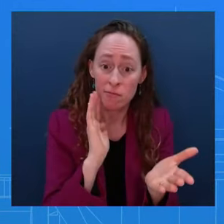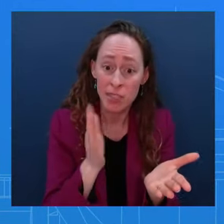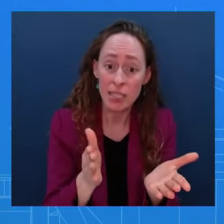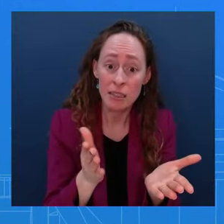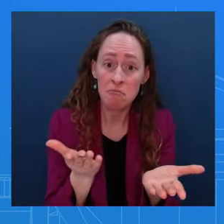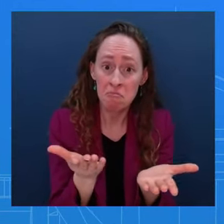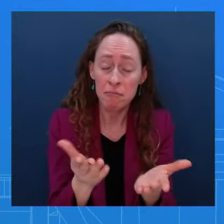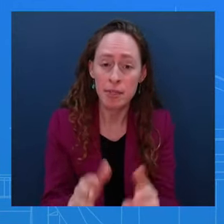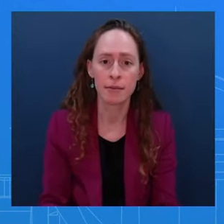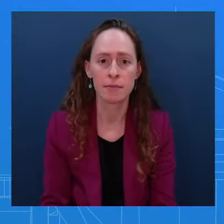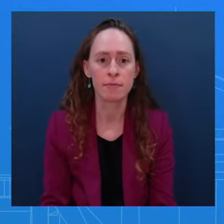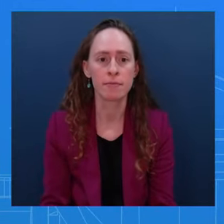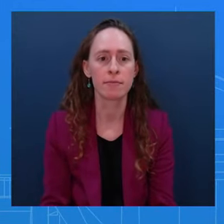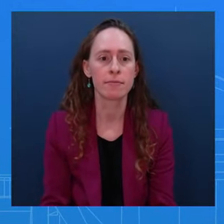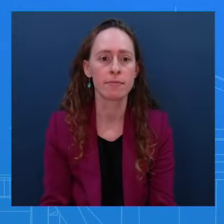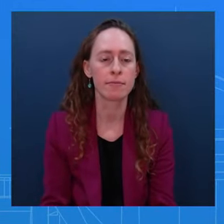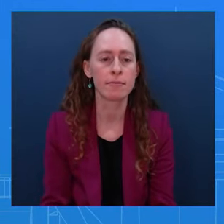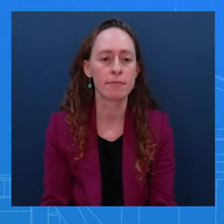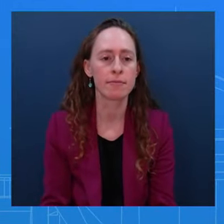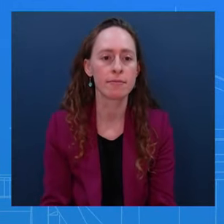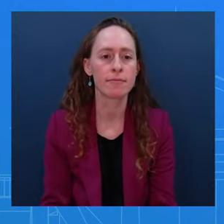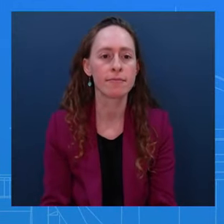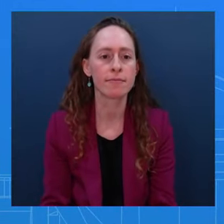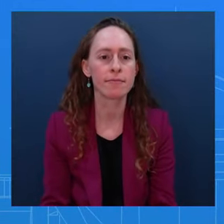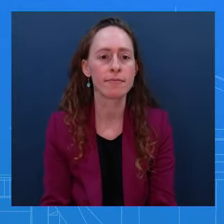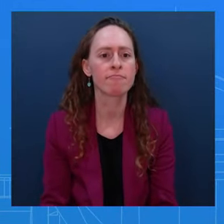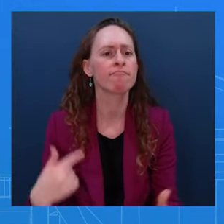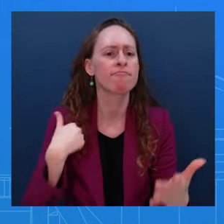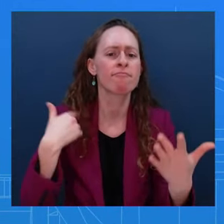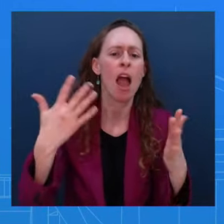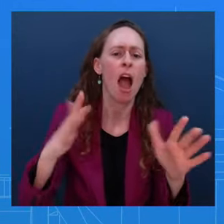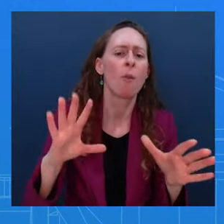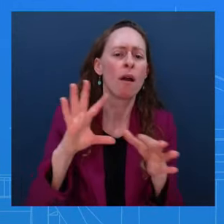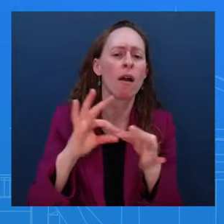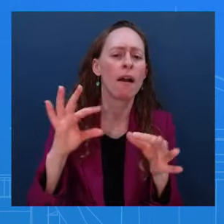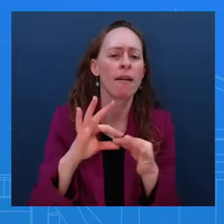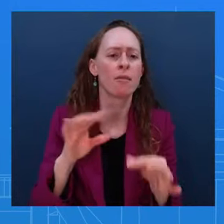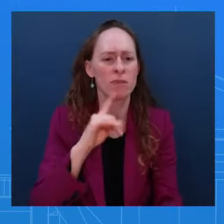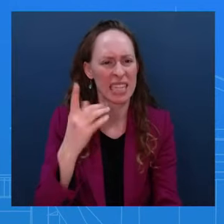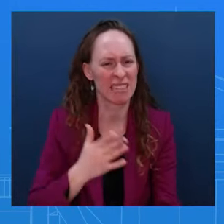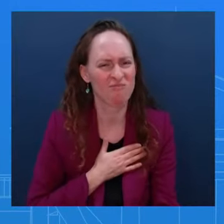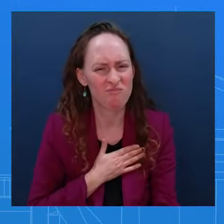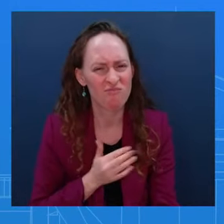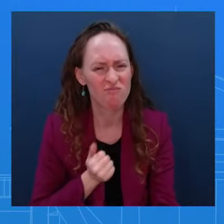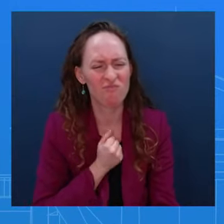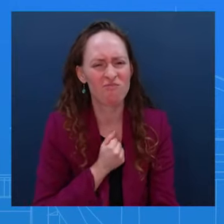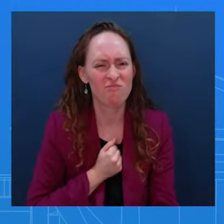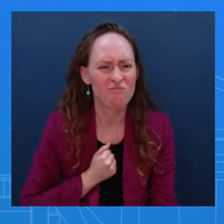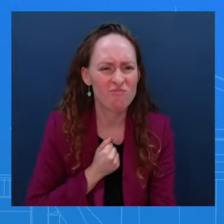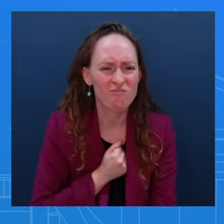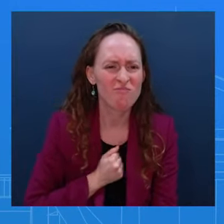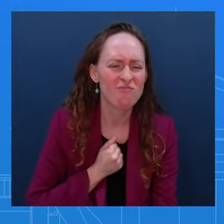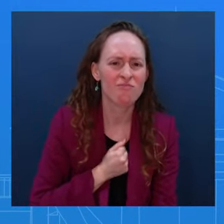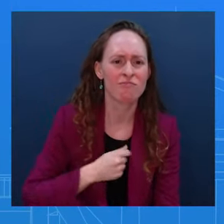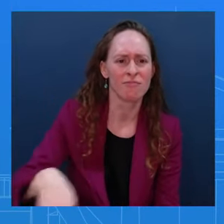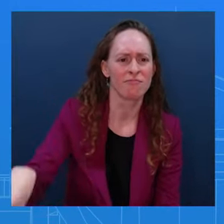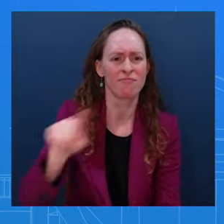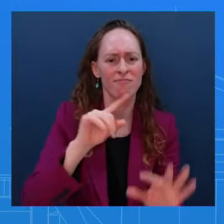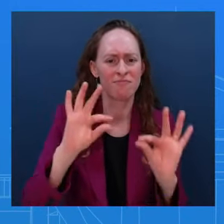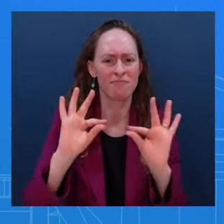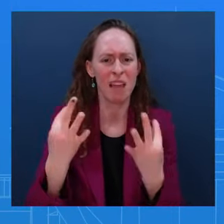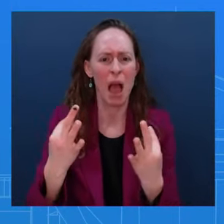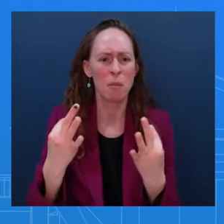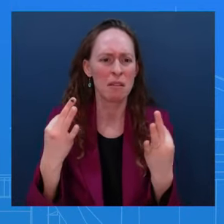and I've already offered up our prayers for the families who lost their loved ones, and to the victims obviously as well. Many of them are